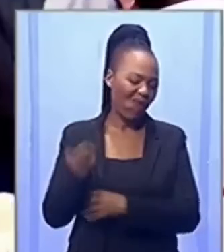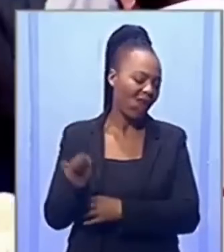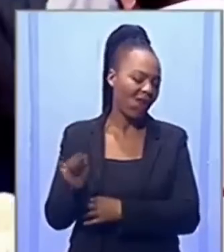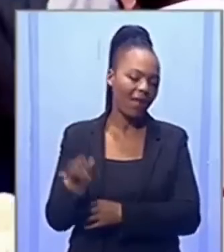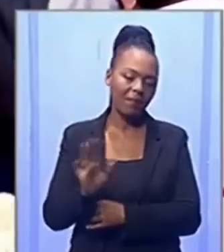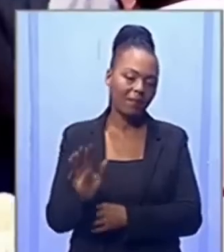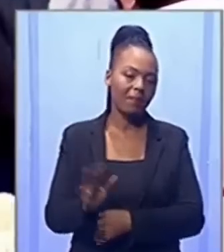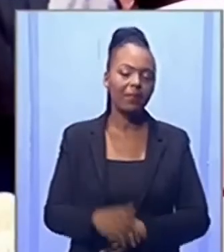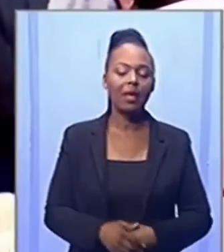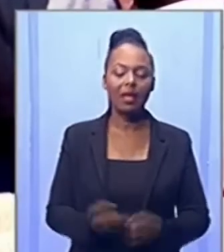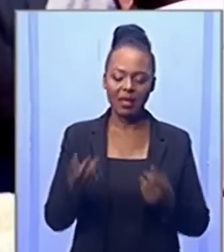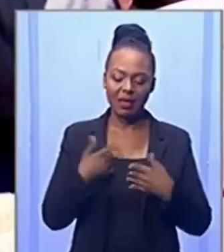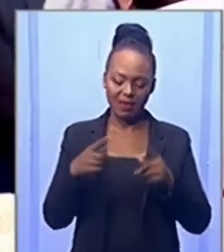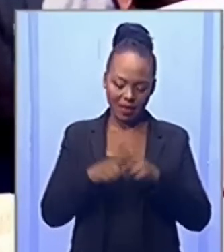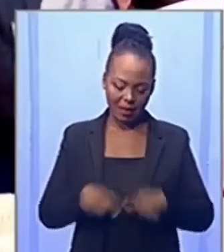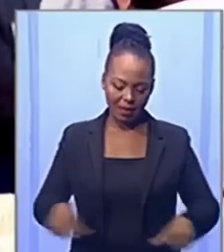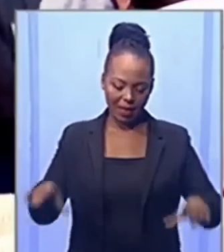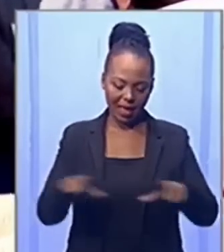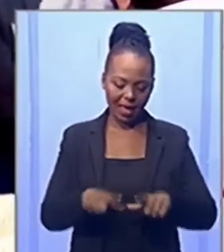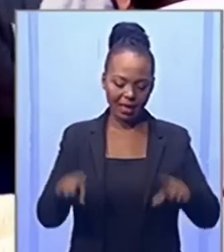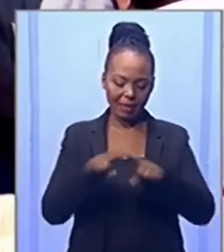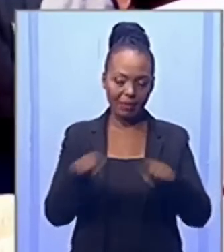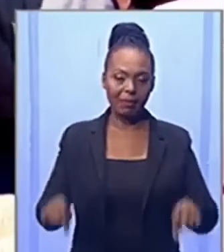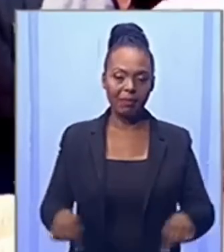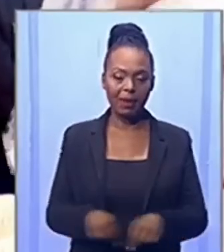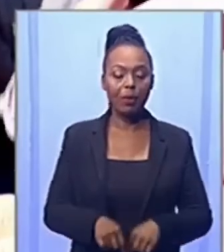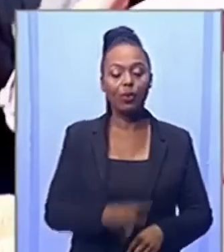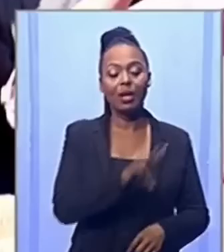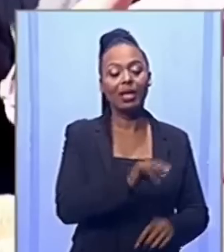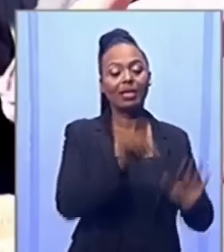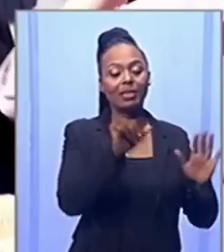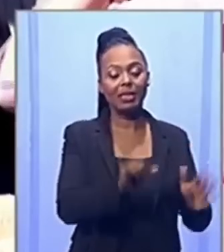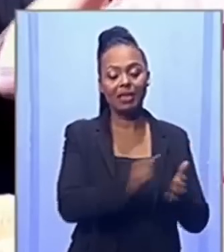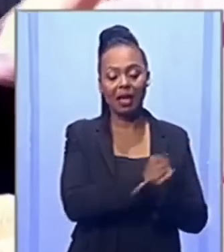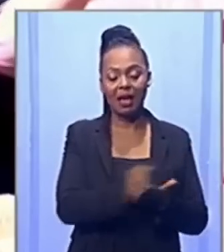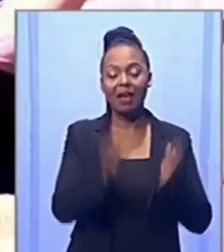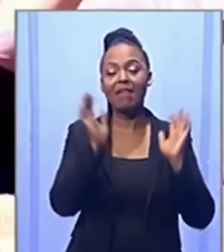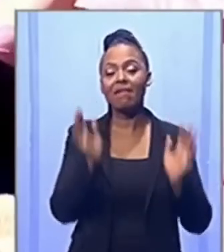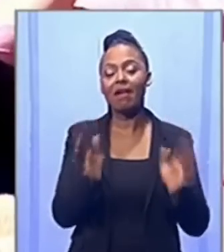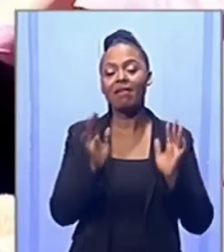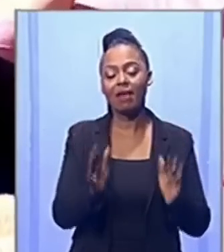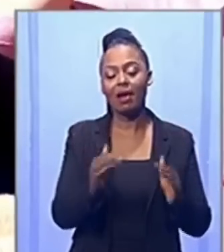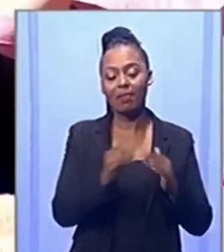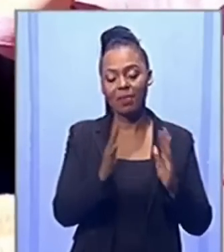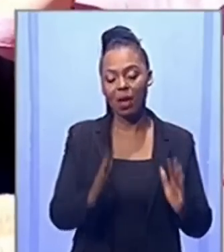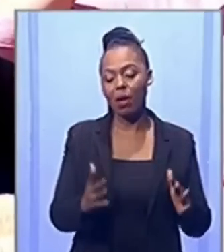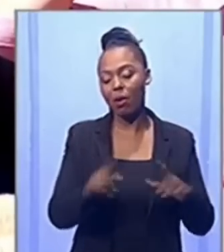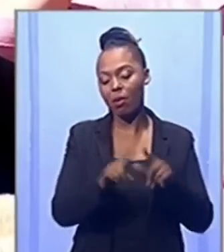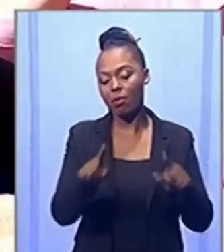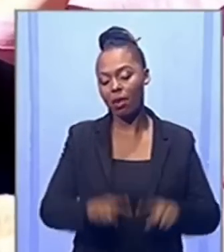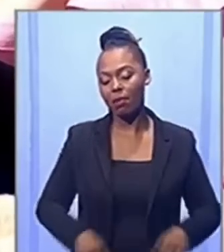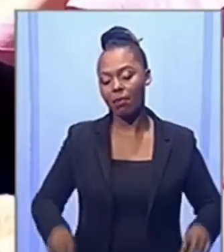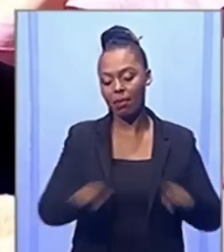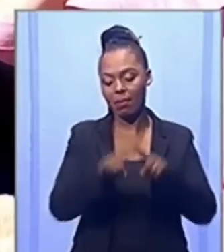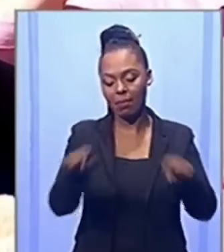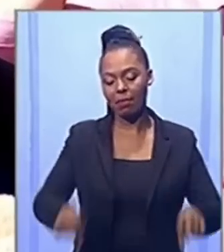re ngodisa for bodulo ka 2017 re la ba ra reka bodulo ra ska bo fumantshwa